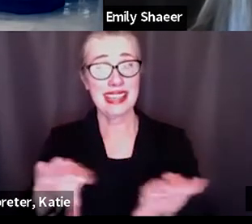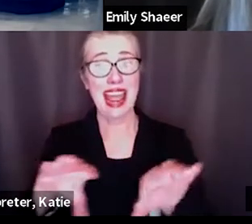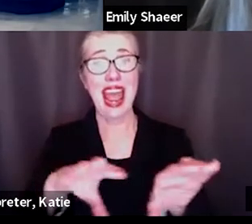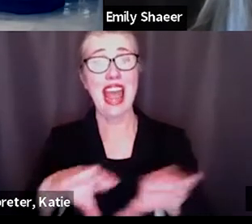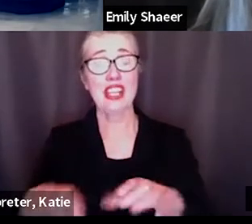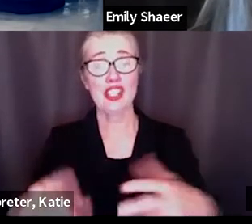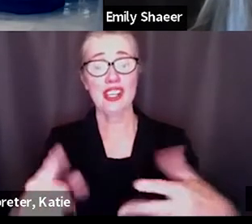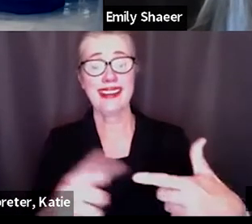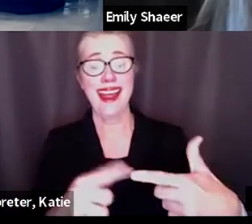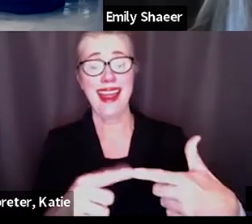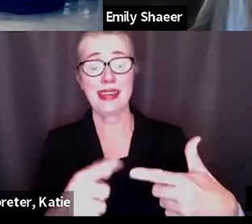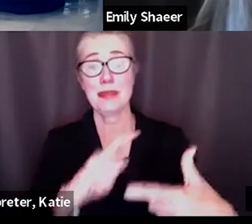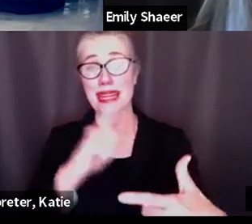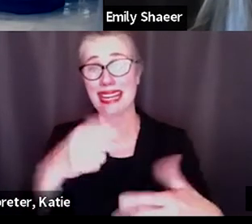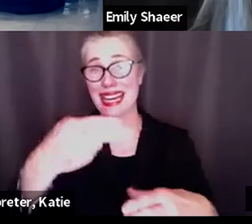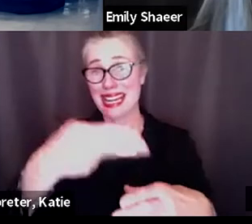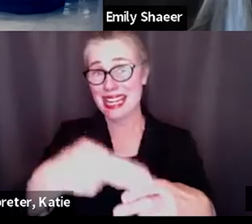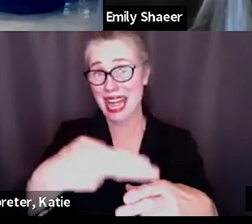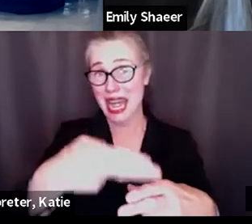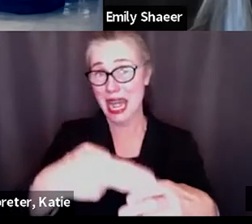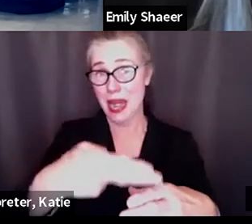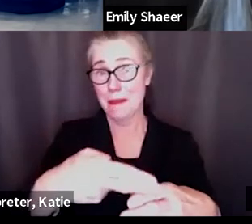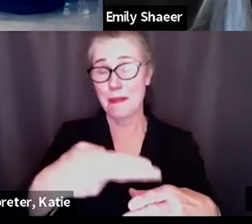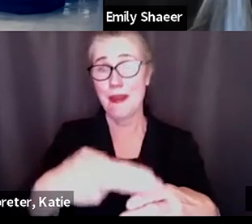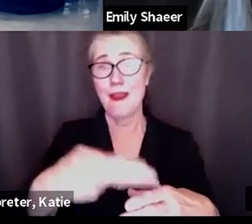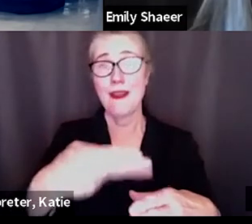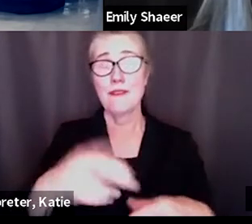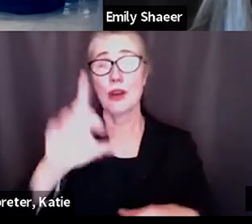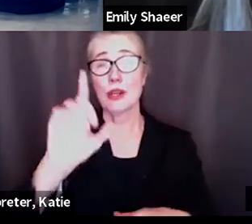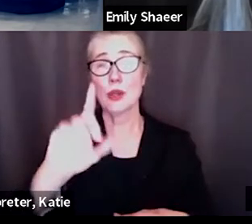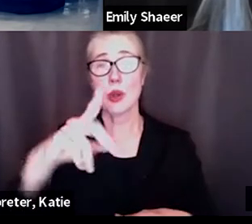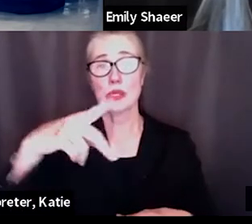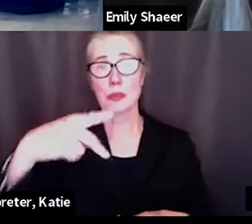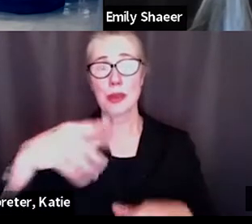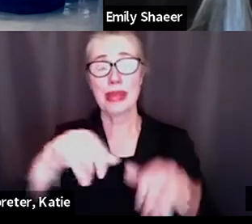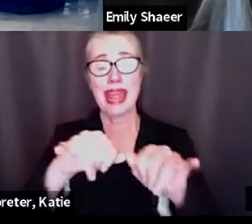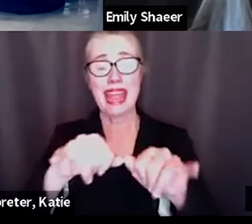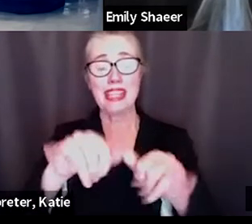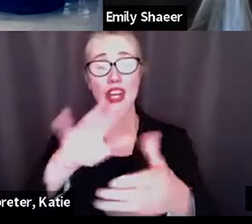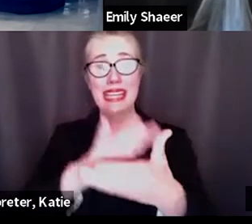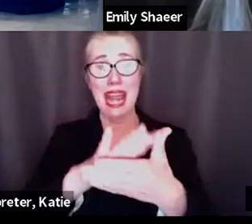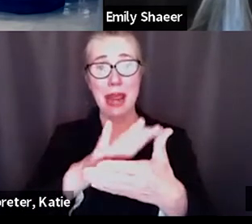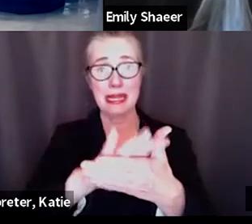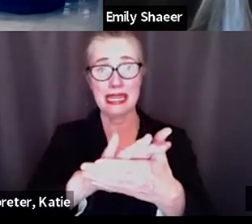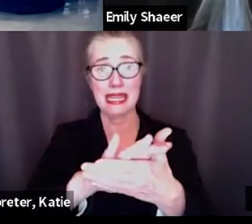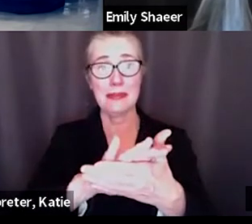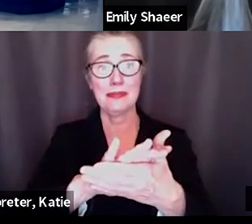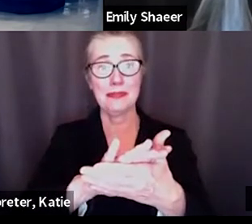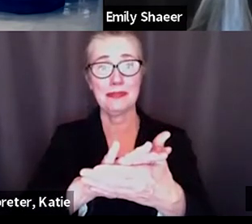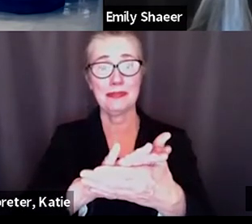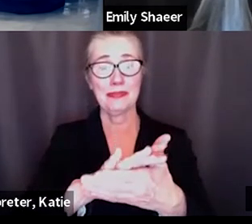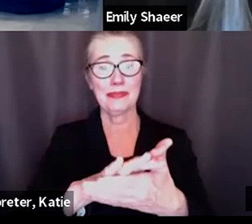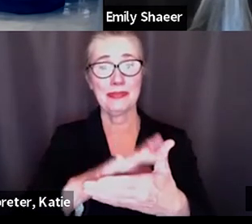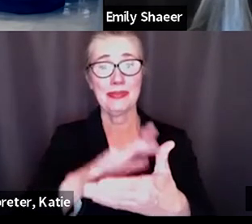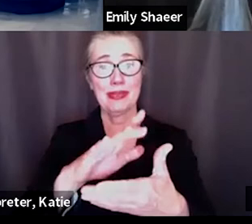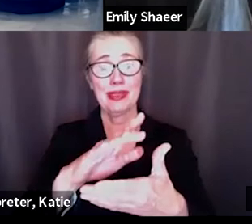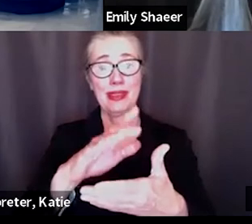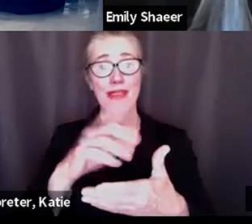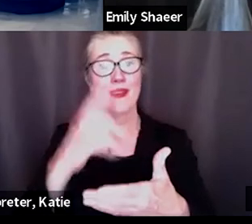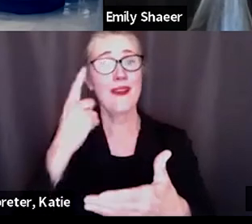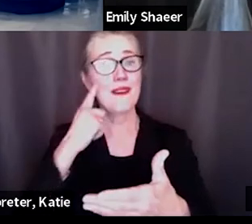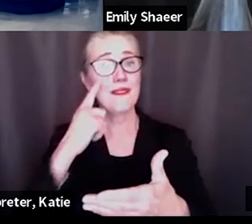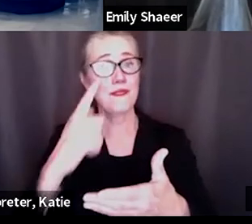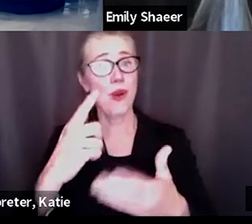to name the approval of the naming of the dos pueblos engineering academy for mr ellings